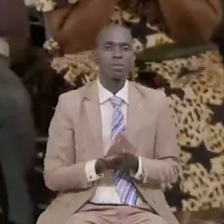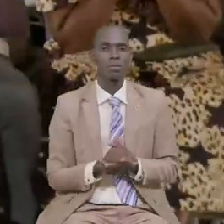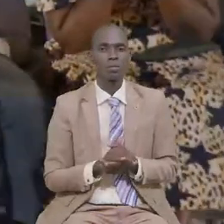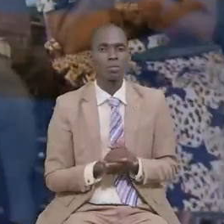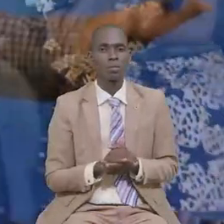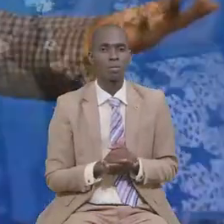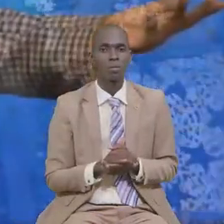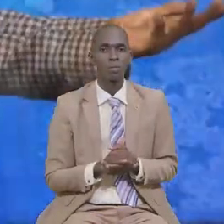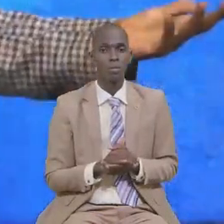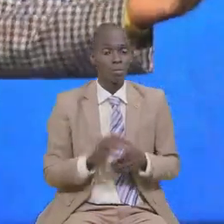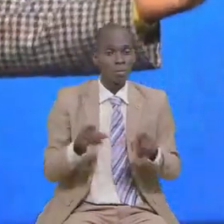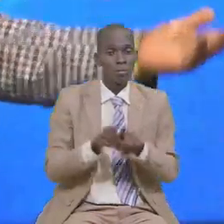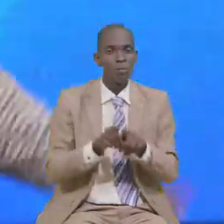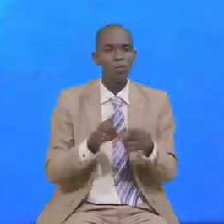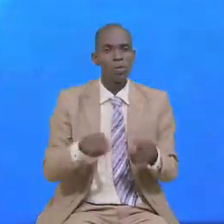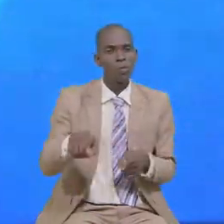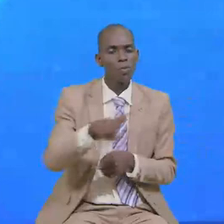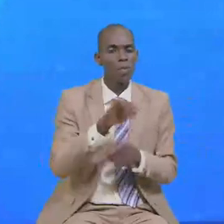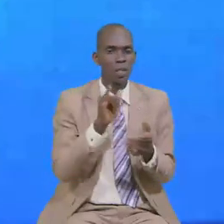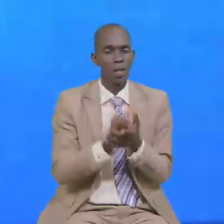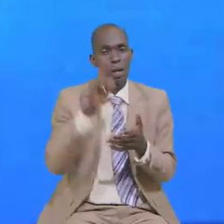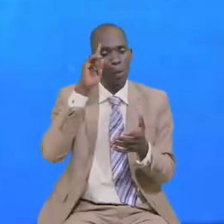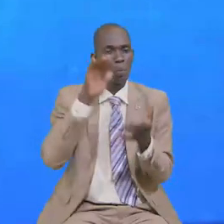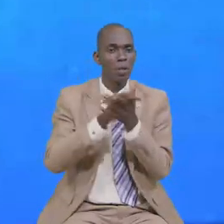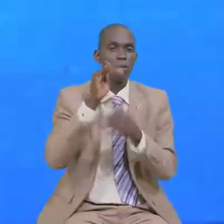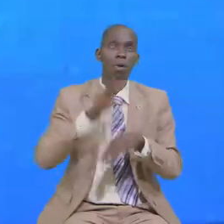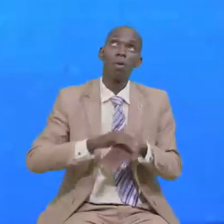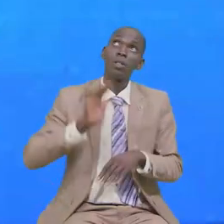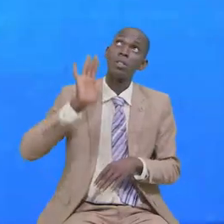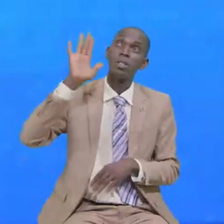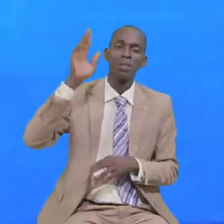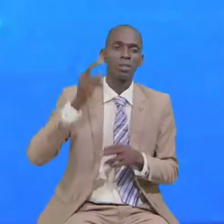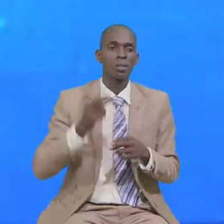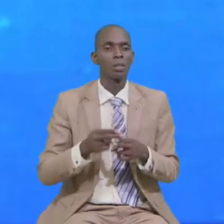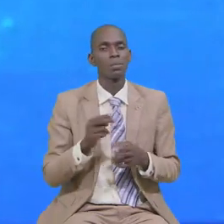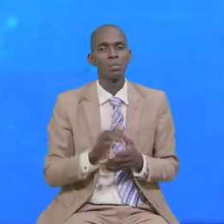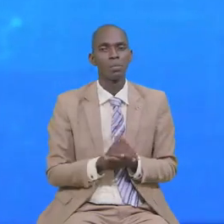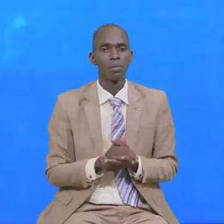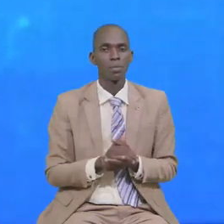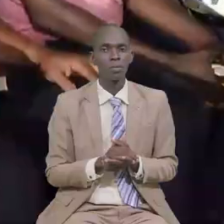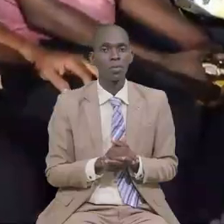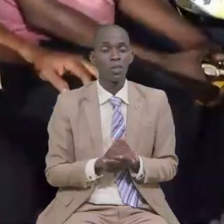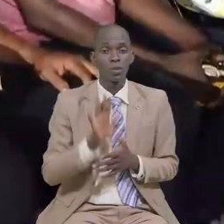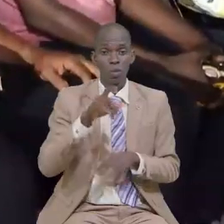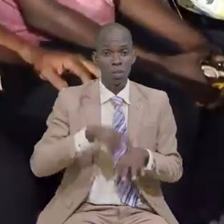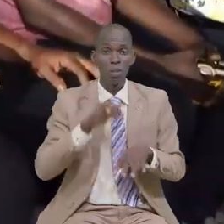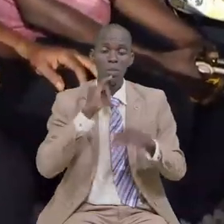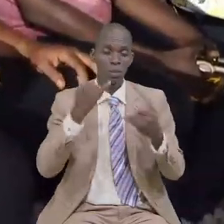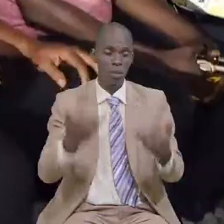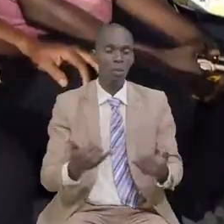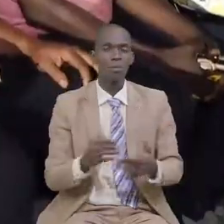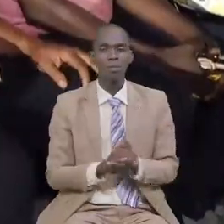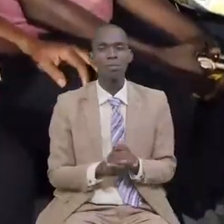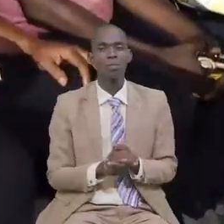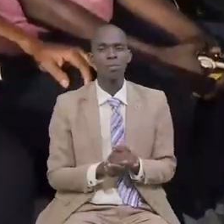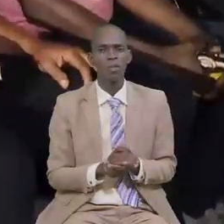Even to them that believe on his name, the time has come. Where